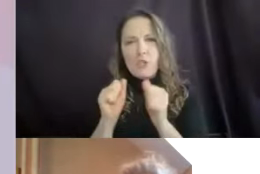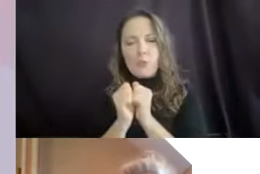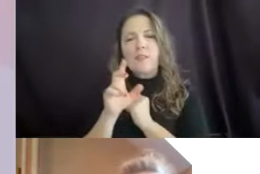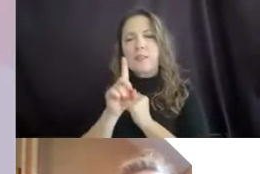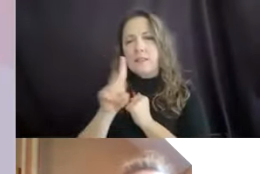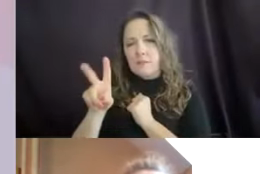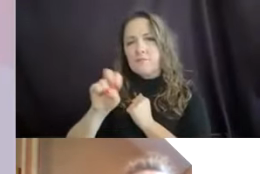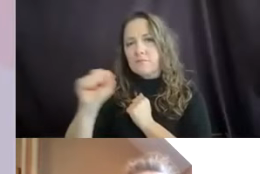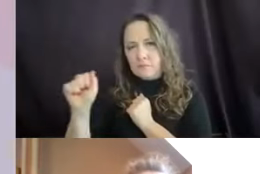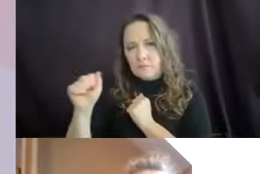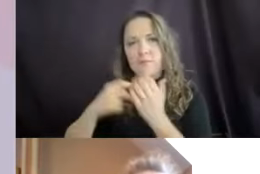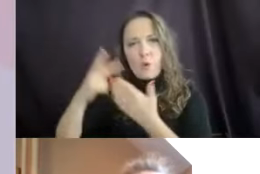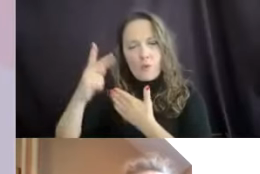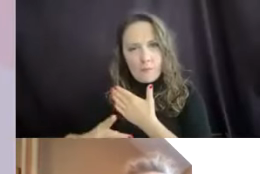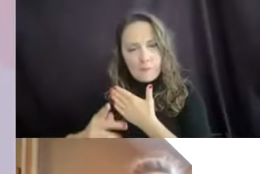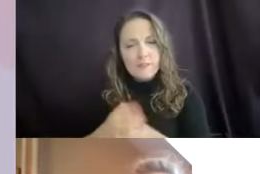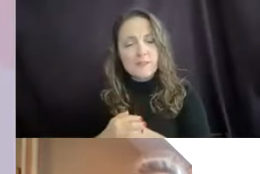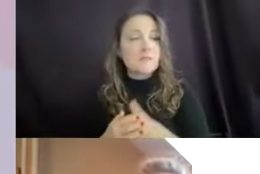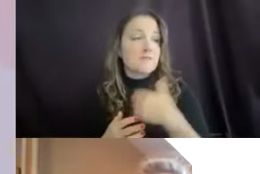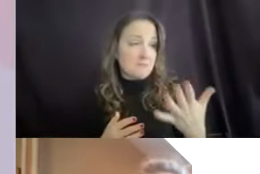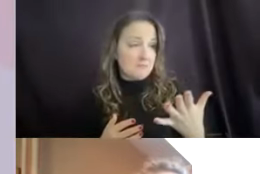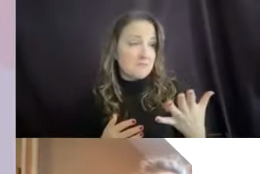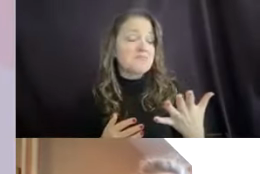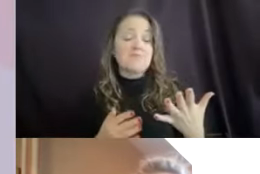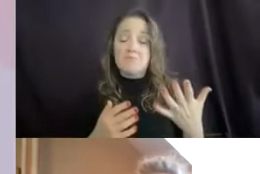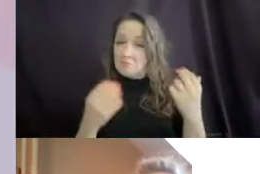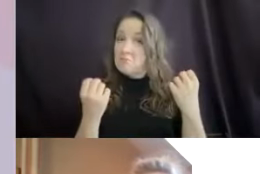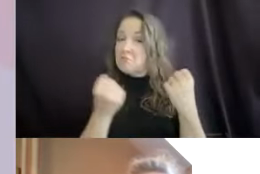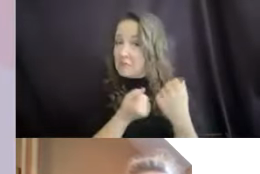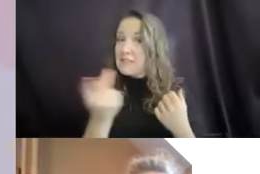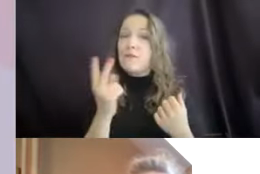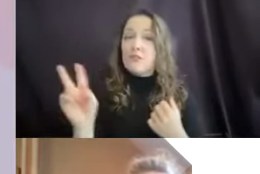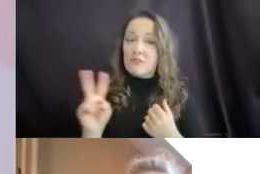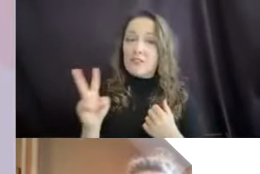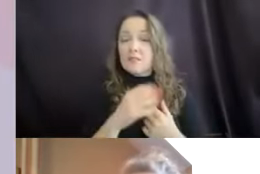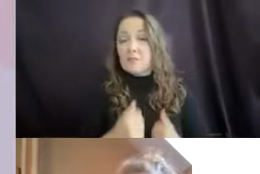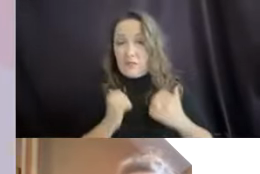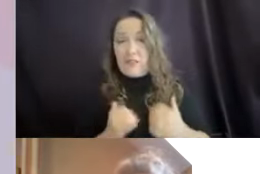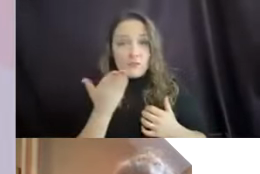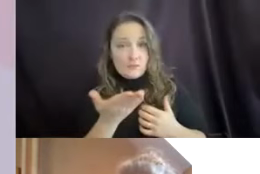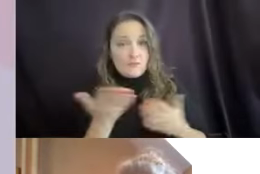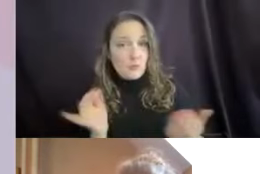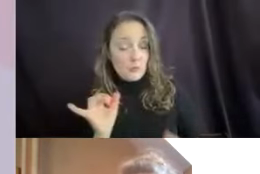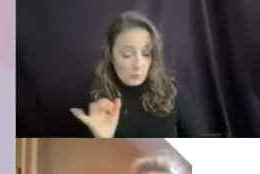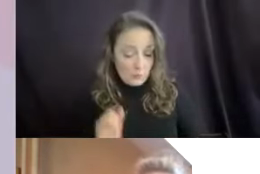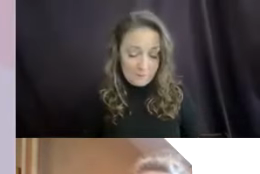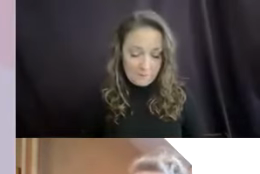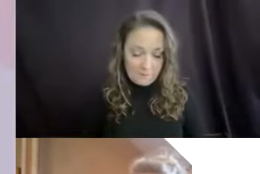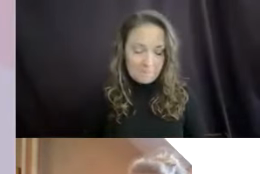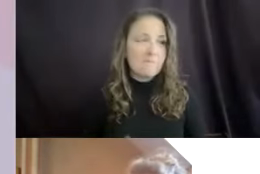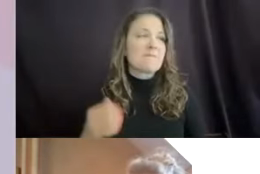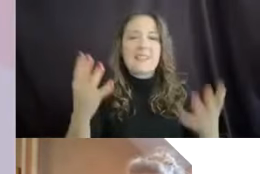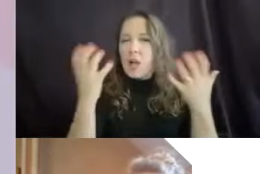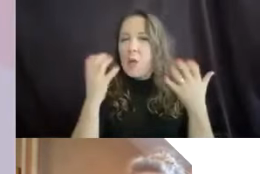assault programs, and a good chunk of victim survivors here as well. I made it multiple choice because